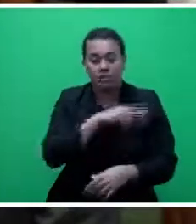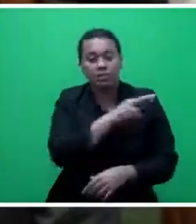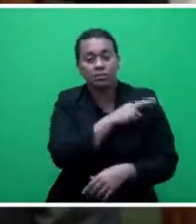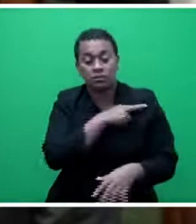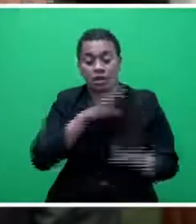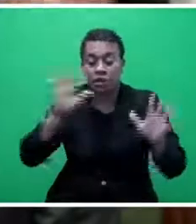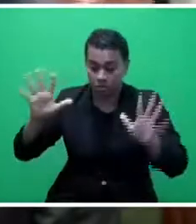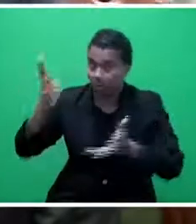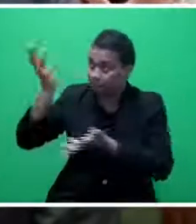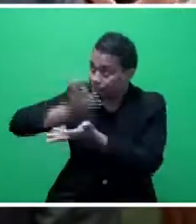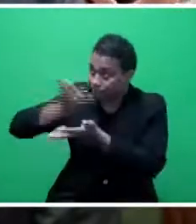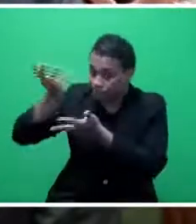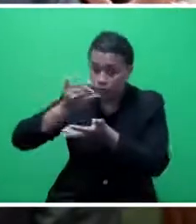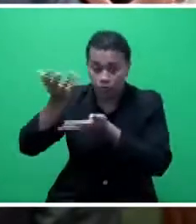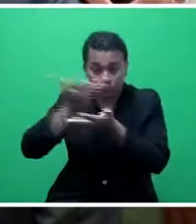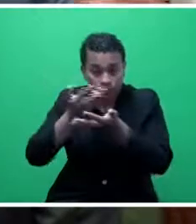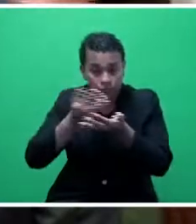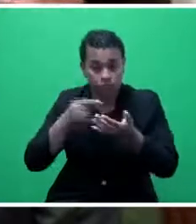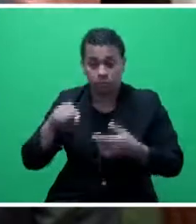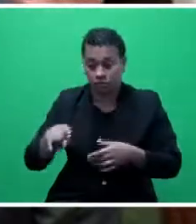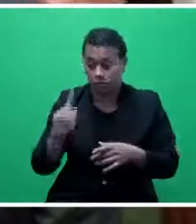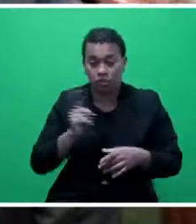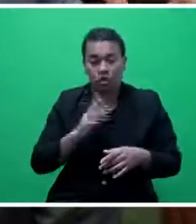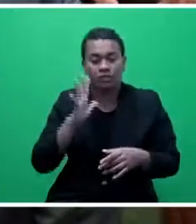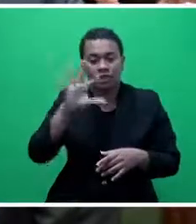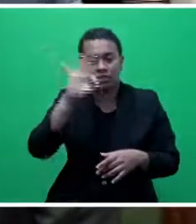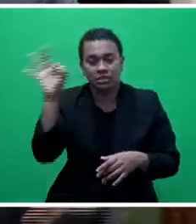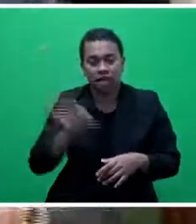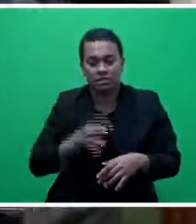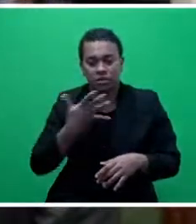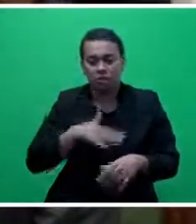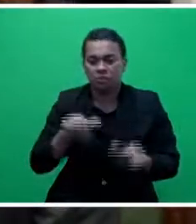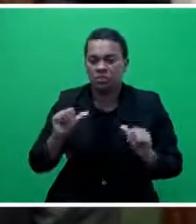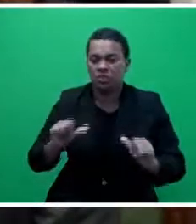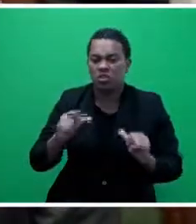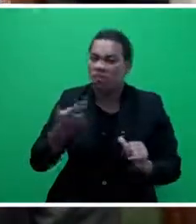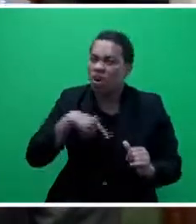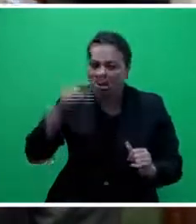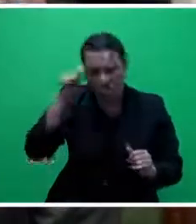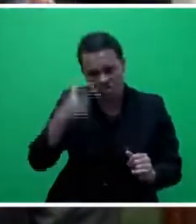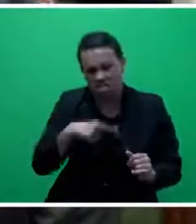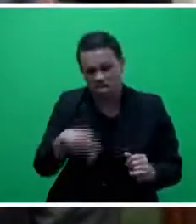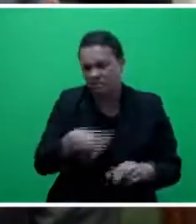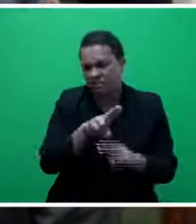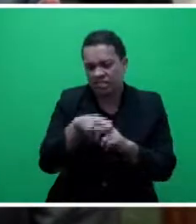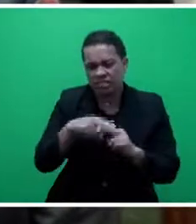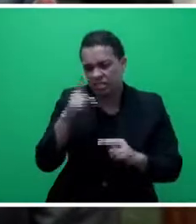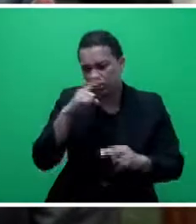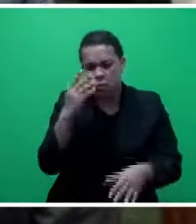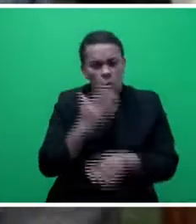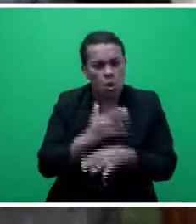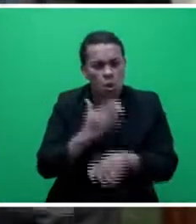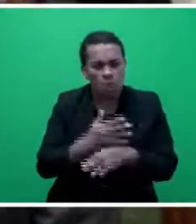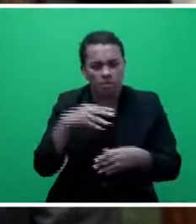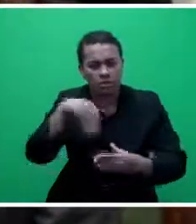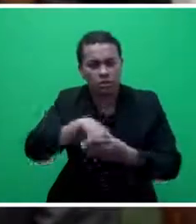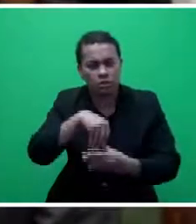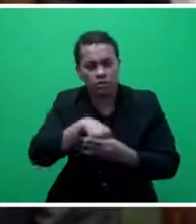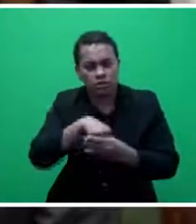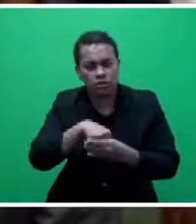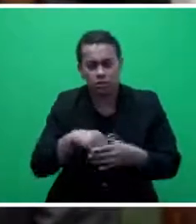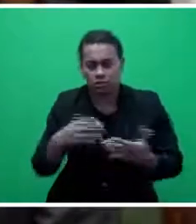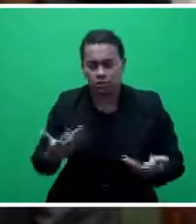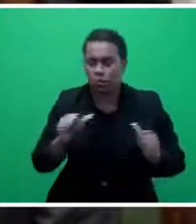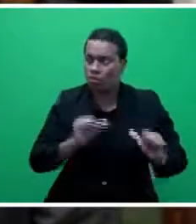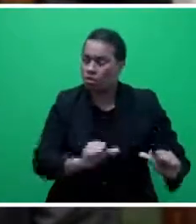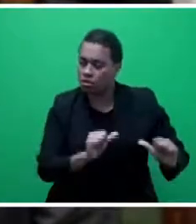5%. These ones will continue to provide protection because there are Fijian jobs at stake, or we have a particular comparative advantage. We may